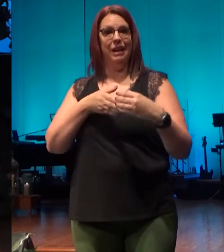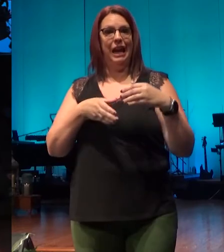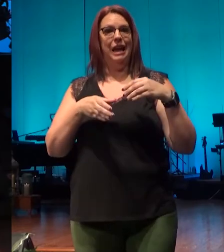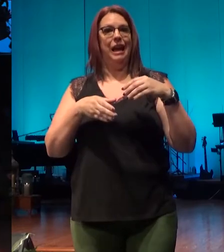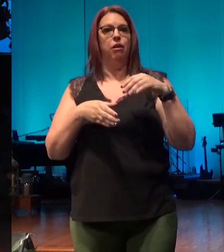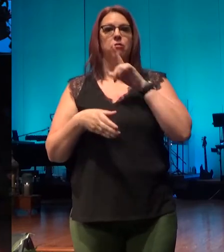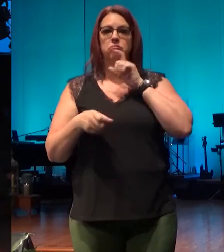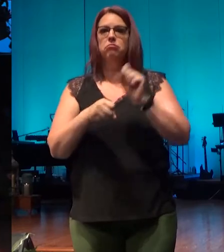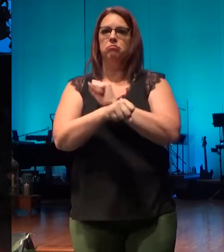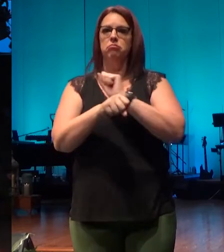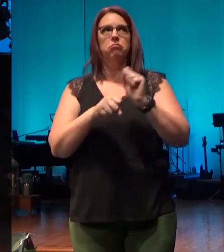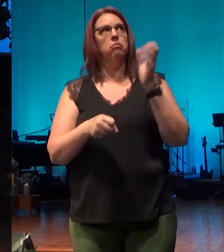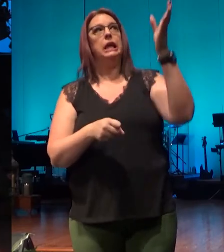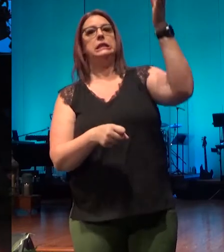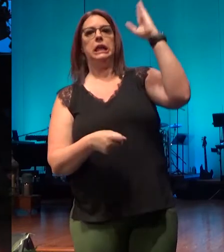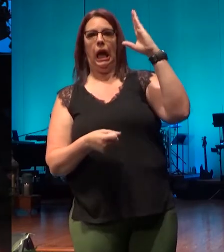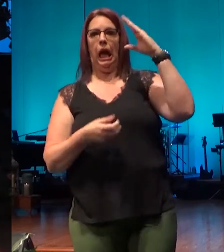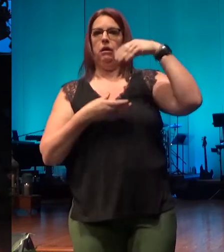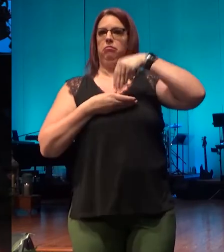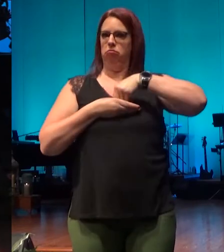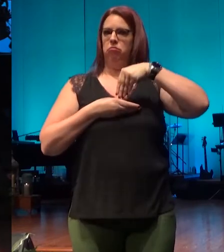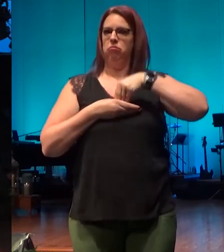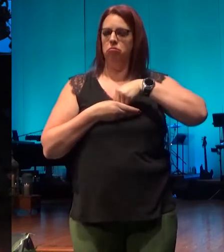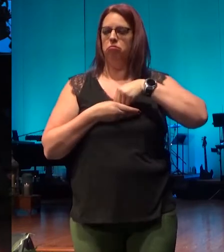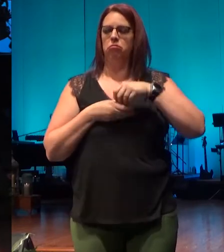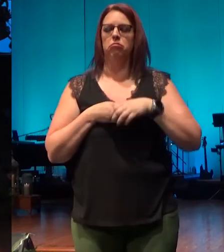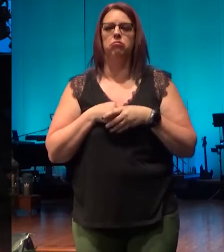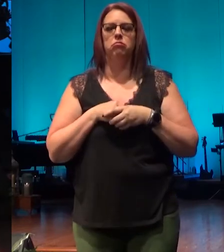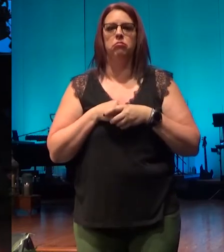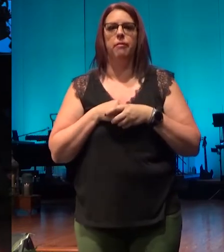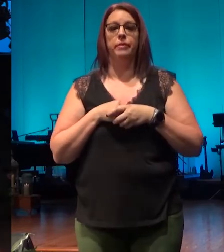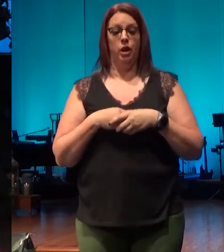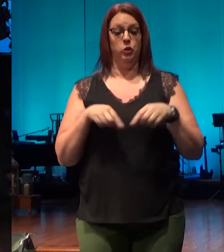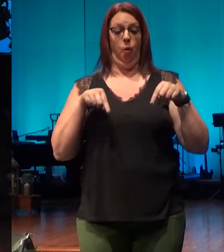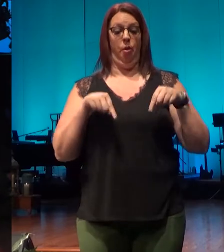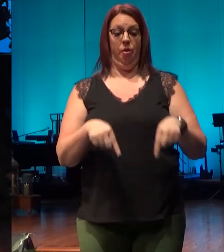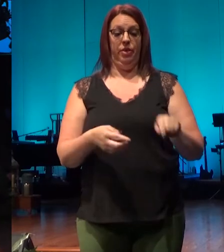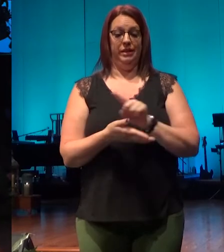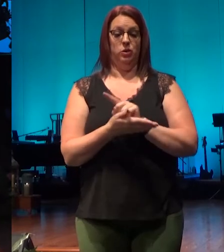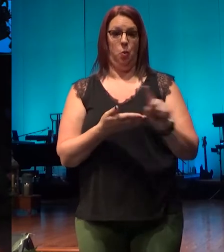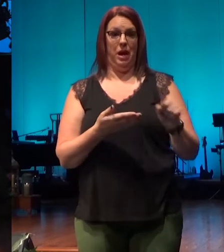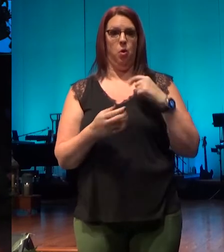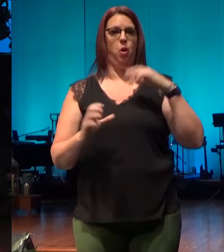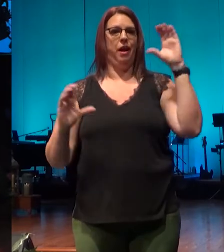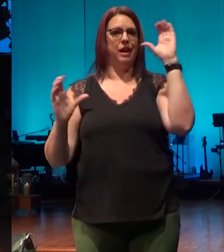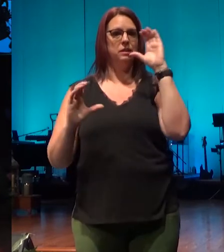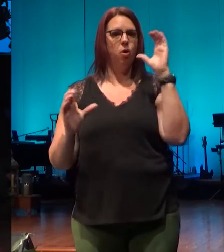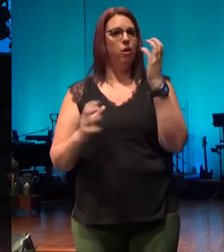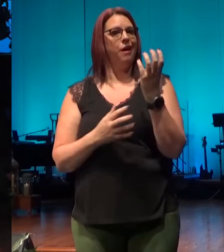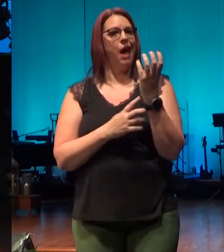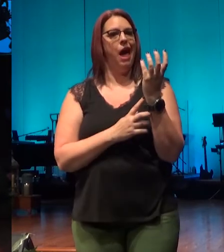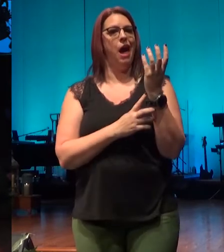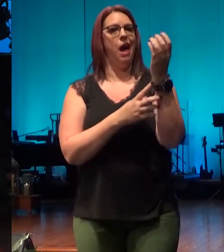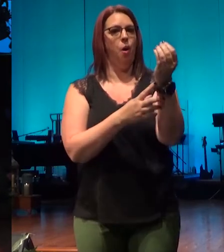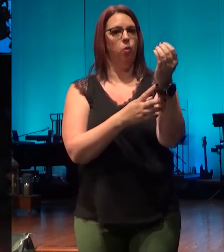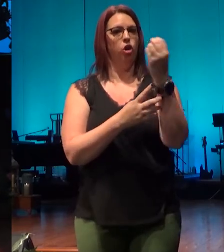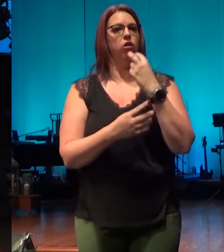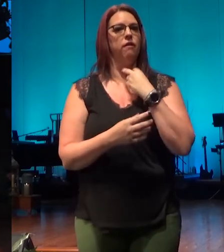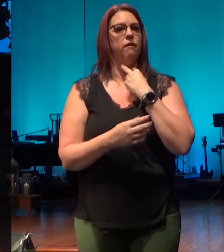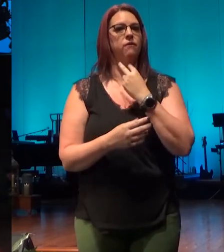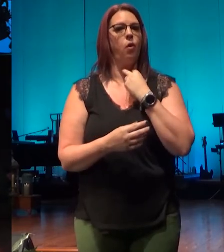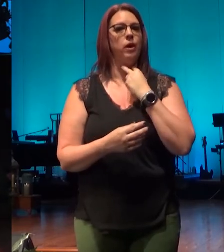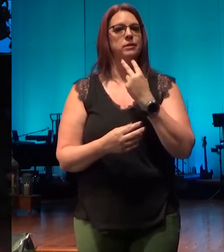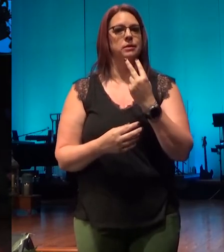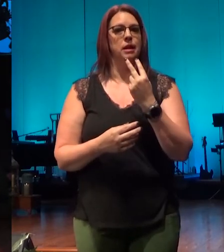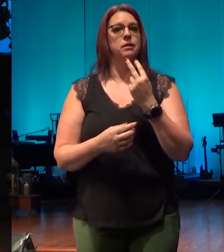as us. And this week, we're exploring outer voices. The voice that appears to us